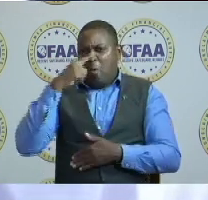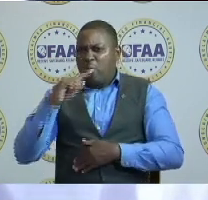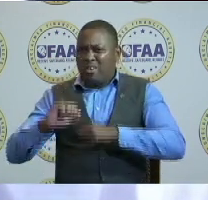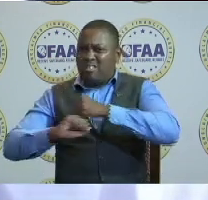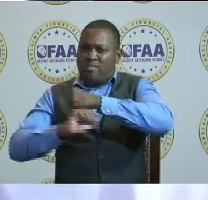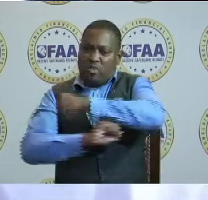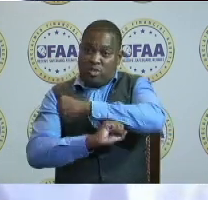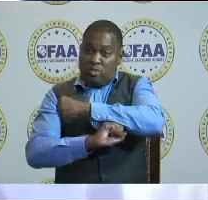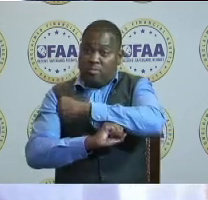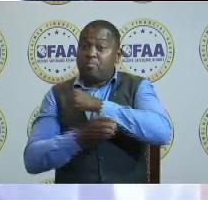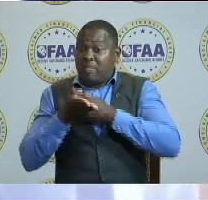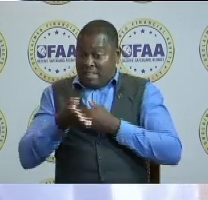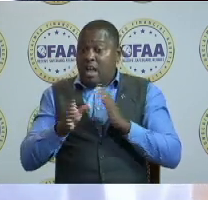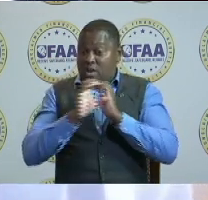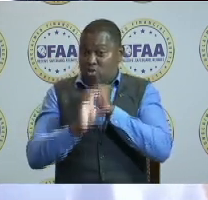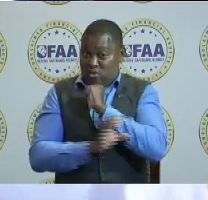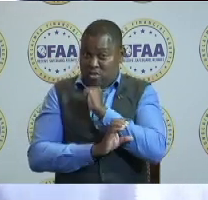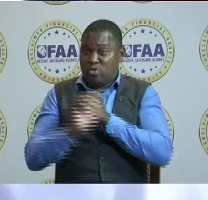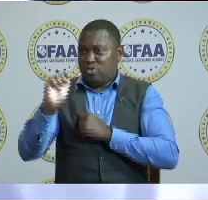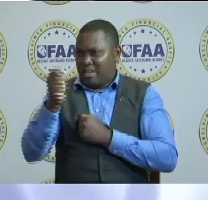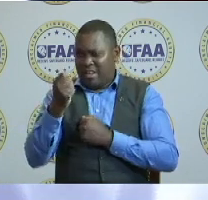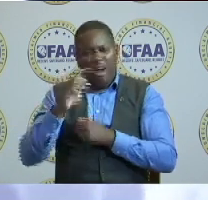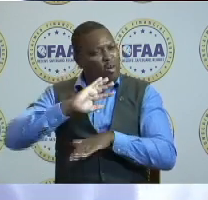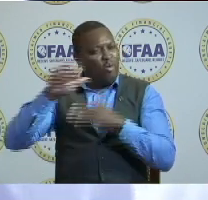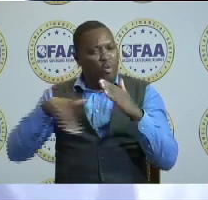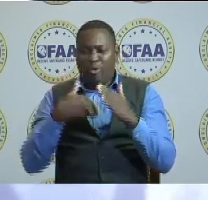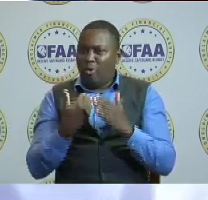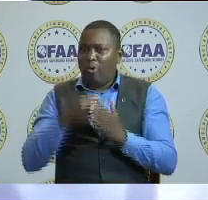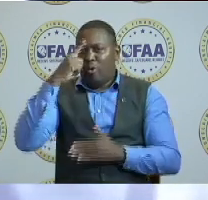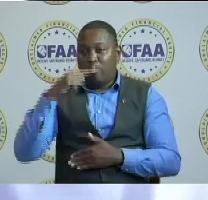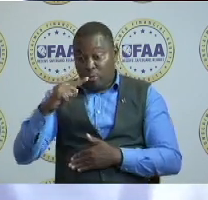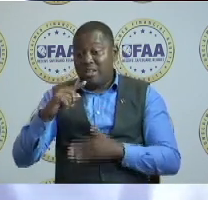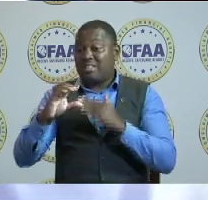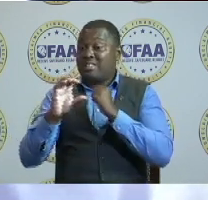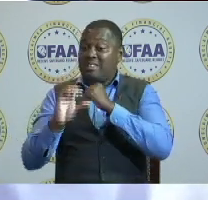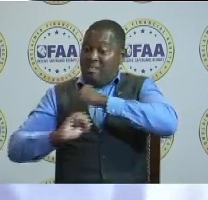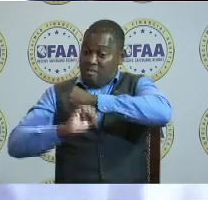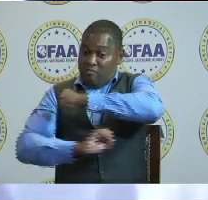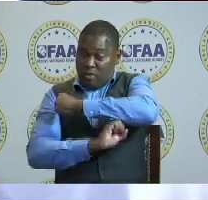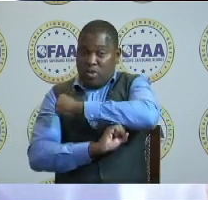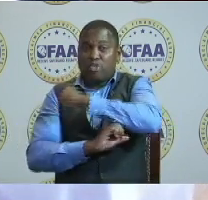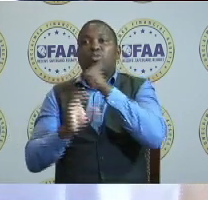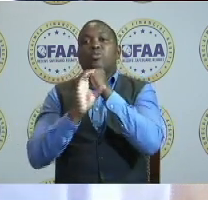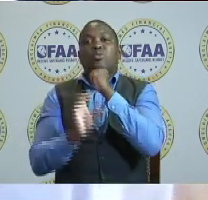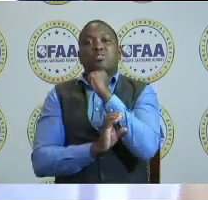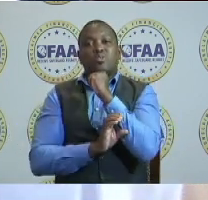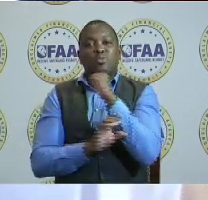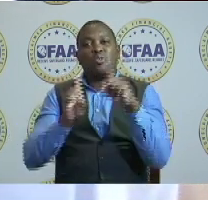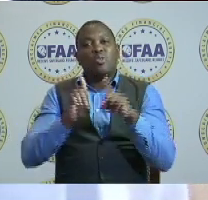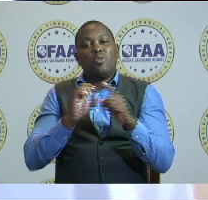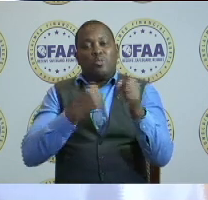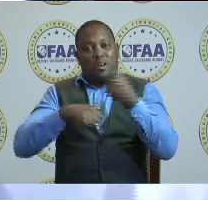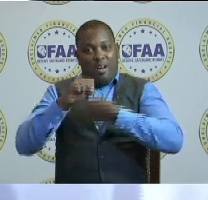from the Constitution of Kenya, which is the foundation of all the policies, of all the laws that we have in the country, and the actions that are taken